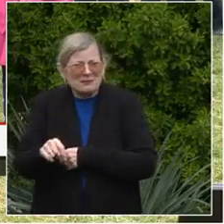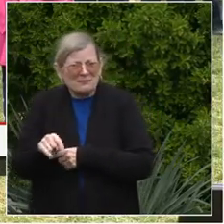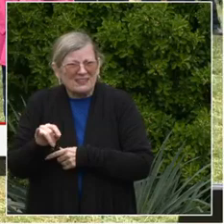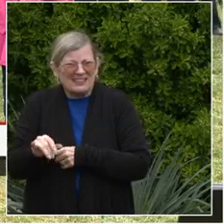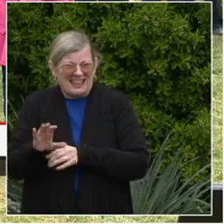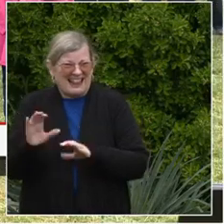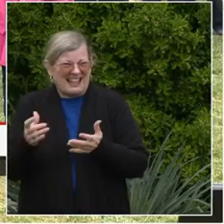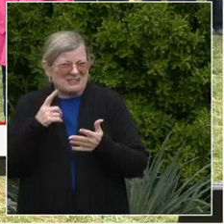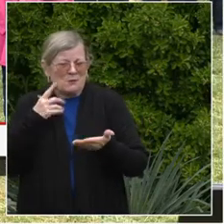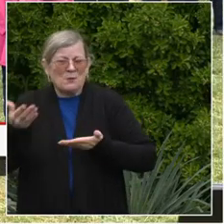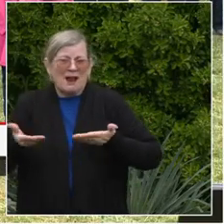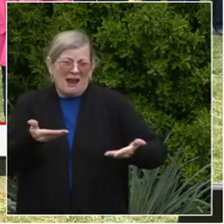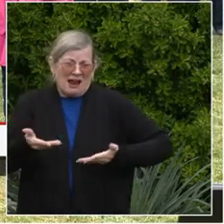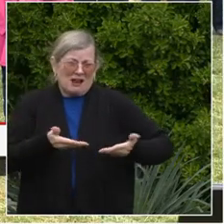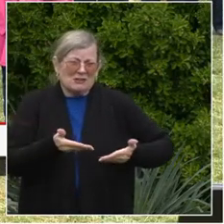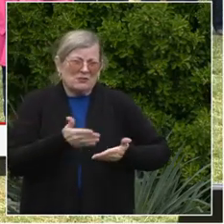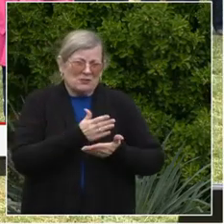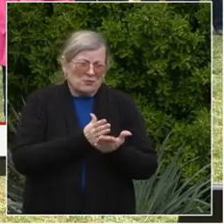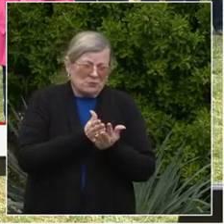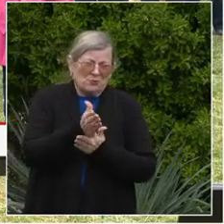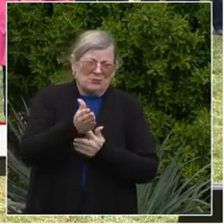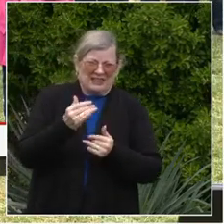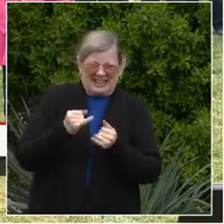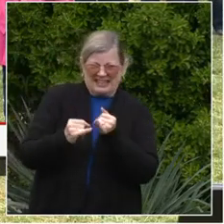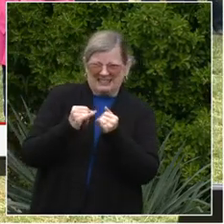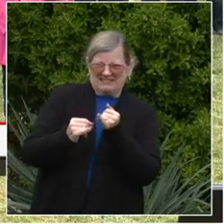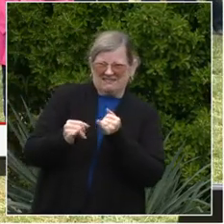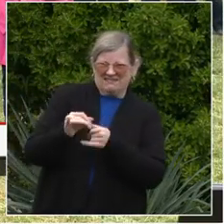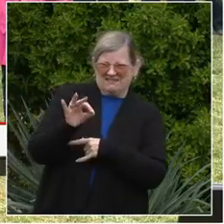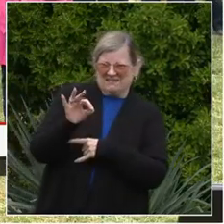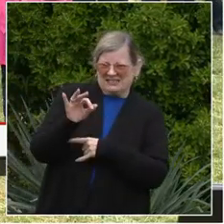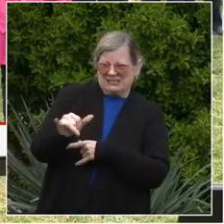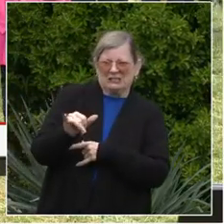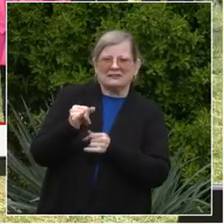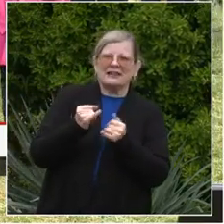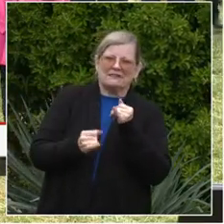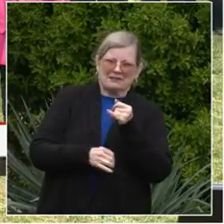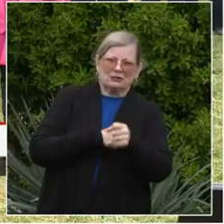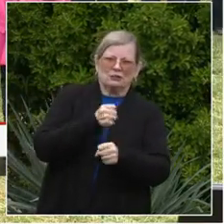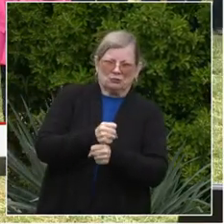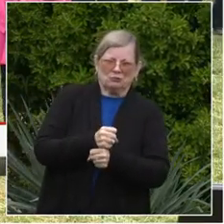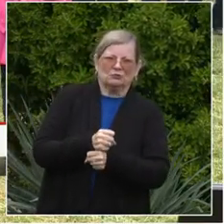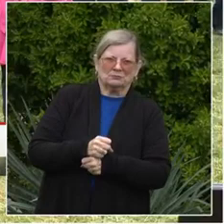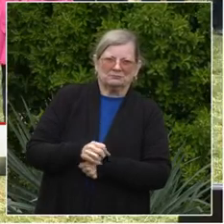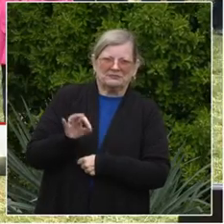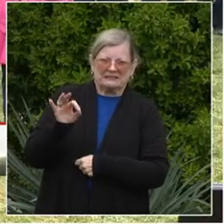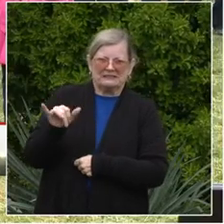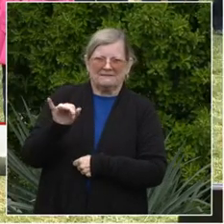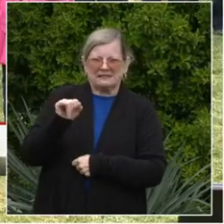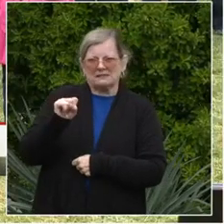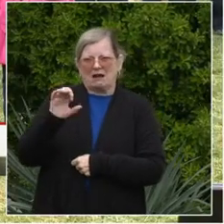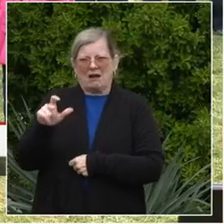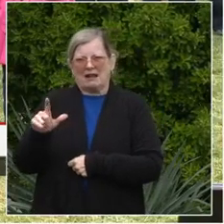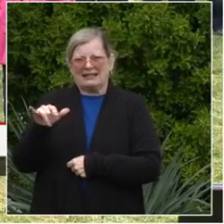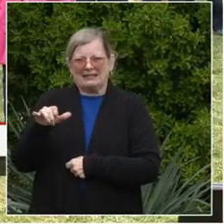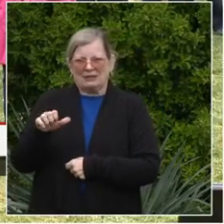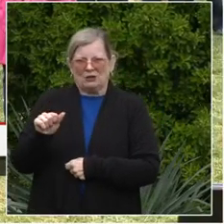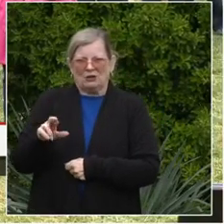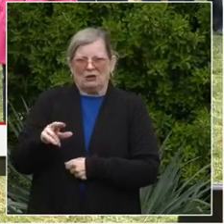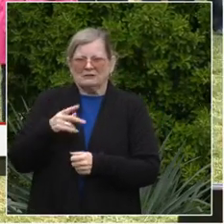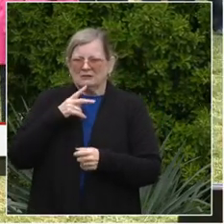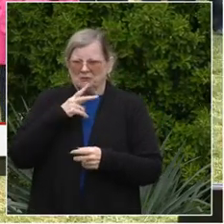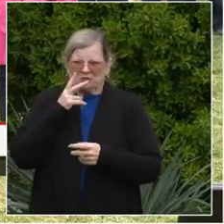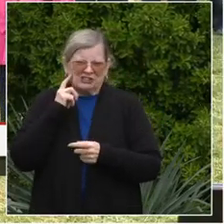be hiring through the end of this fiscal year. We just expanded our police cadet program a couple of days ago. So to increase